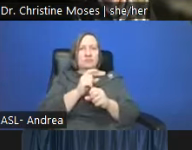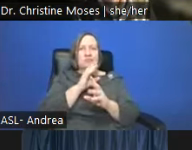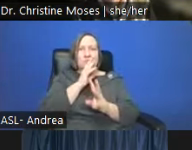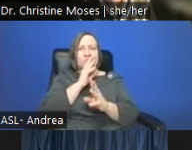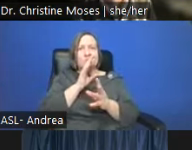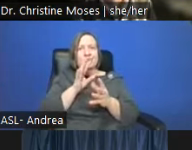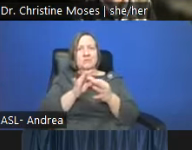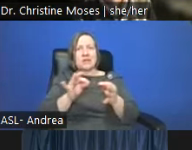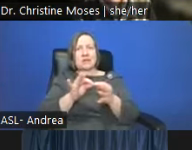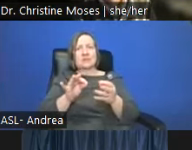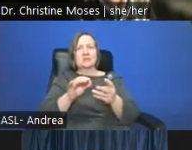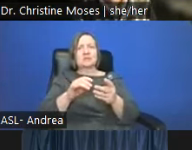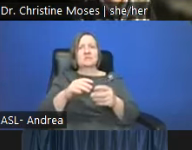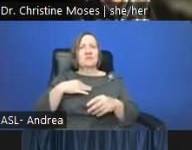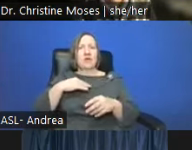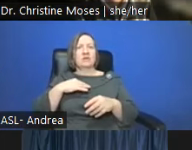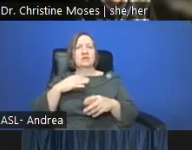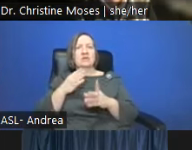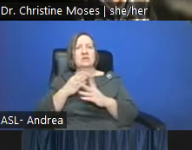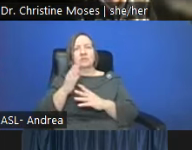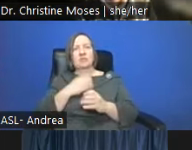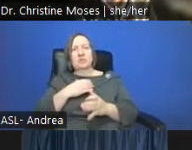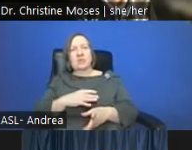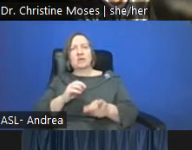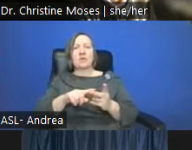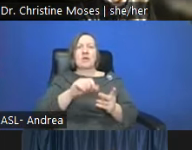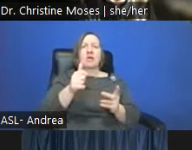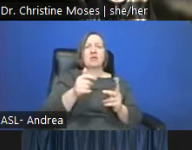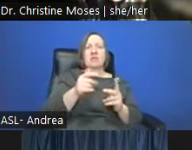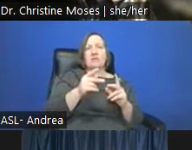member or other officers involved or any other person.